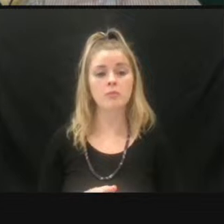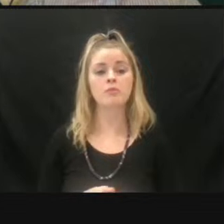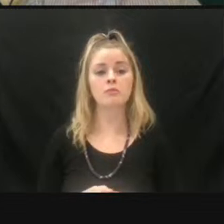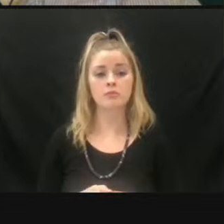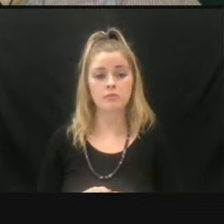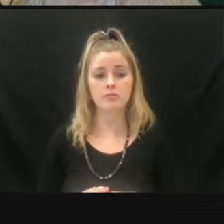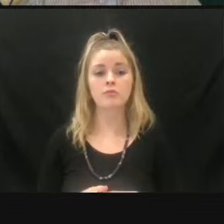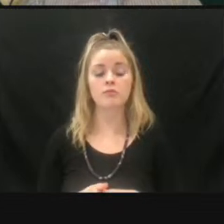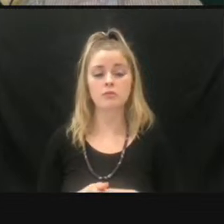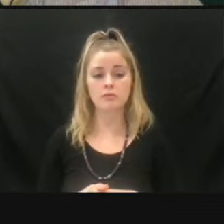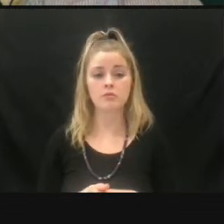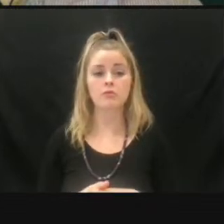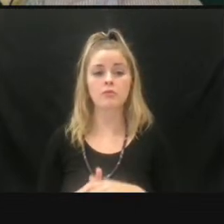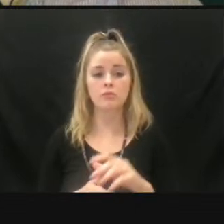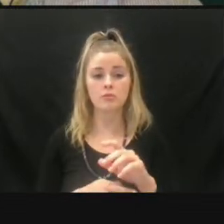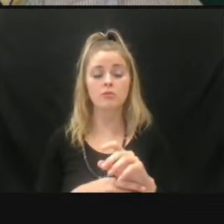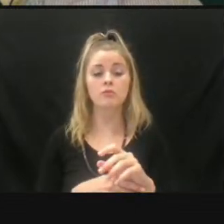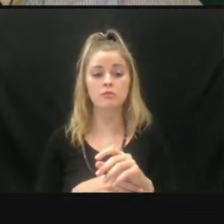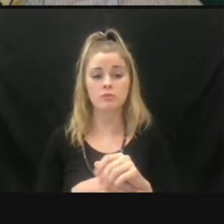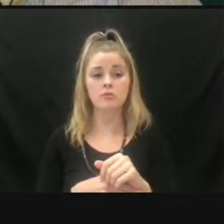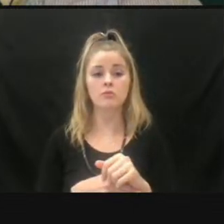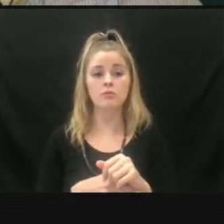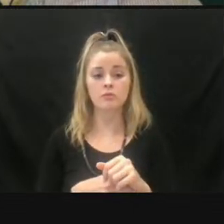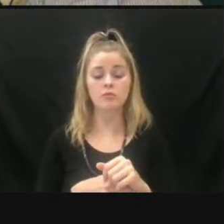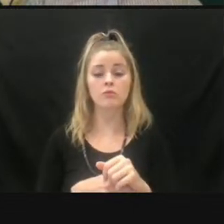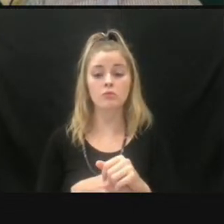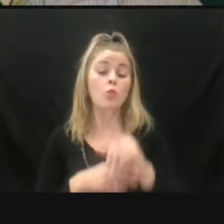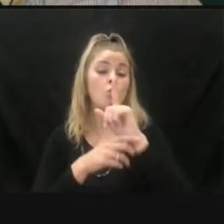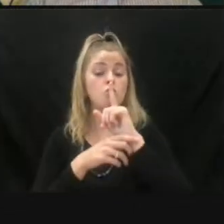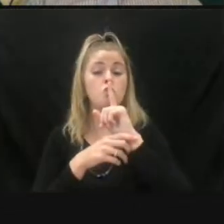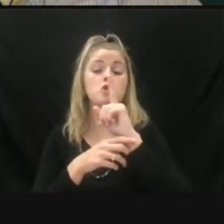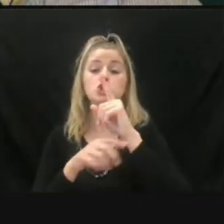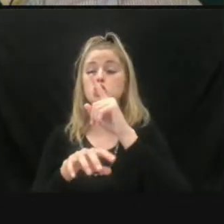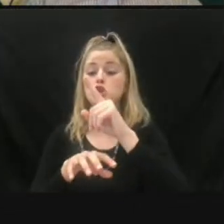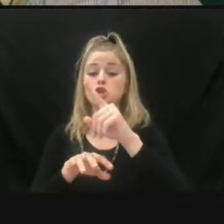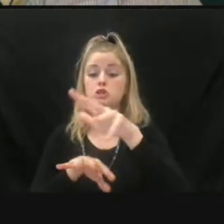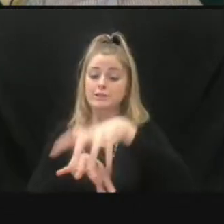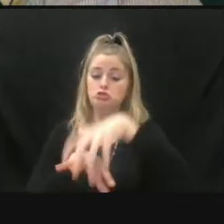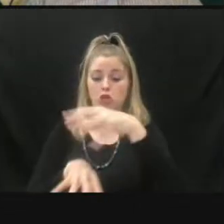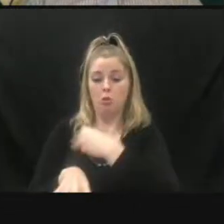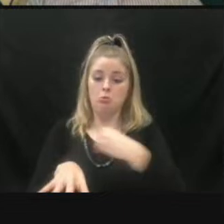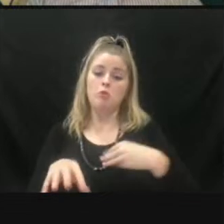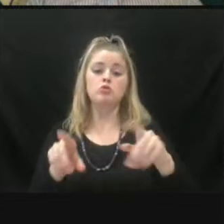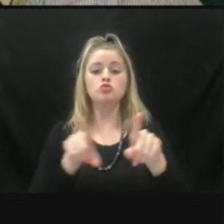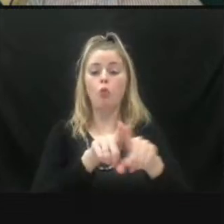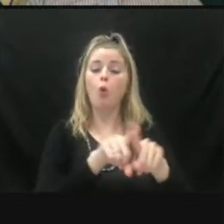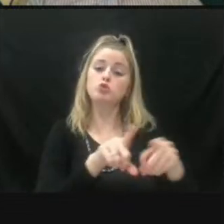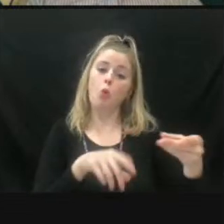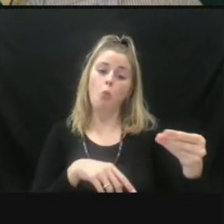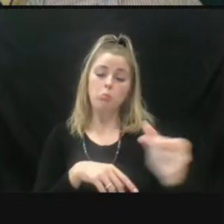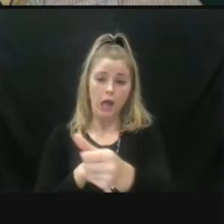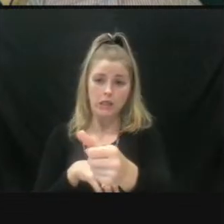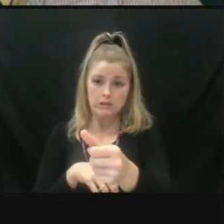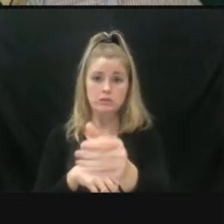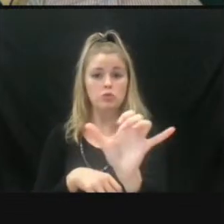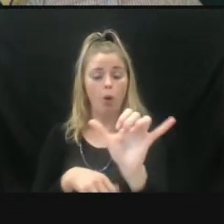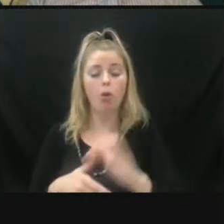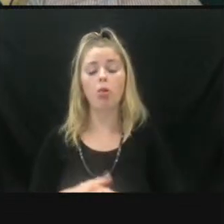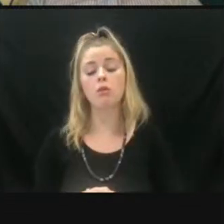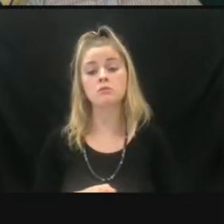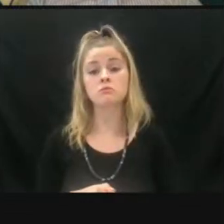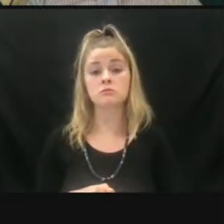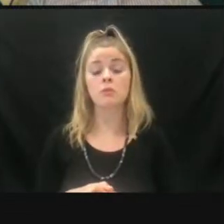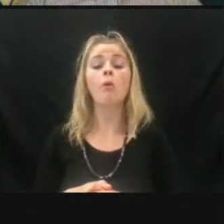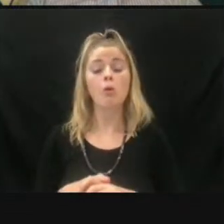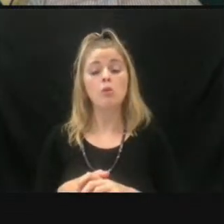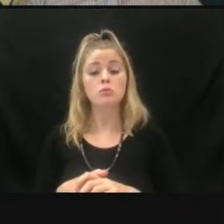Mayis or T.O.H.P were well compensated for their time and participation. Each participant had the opportunity to collect